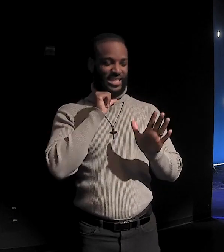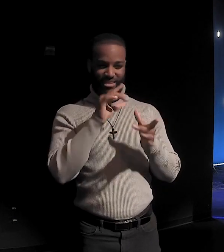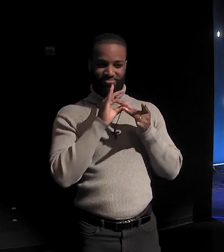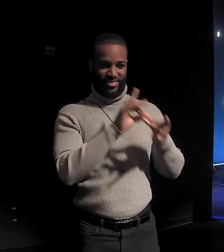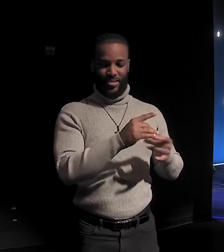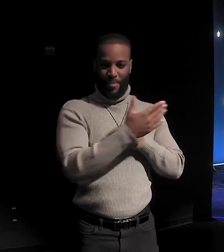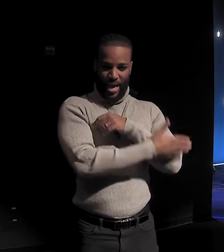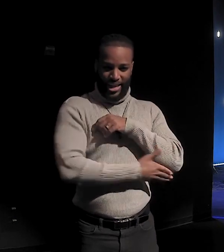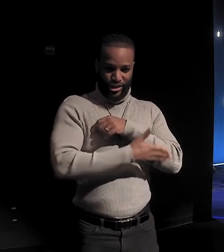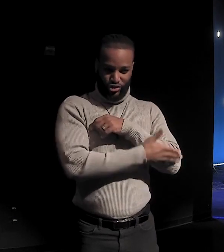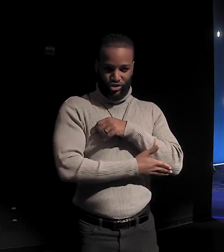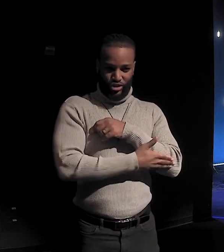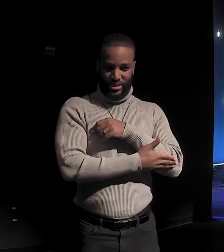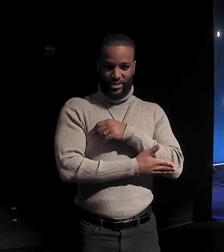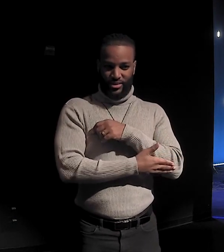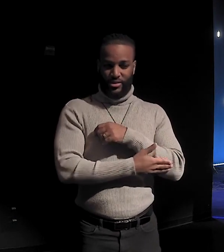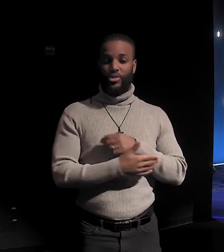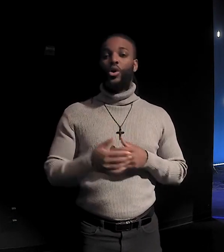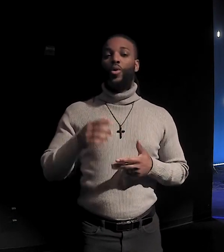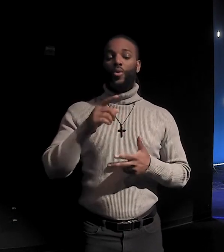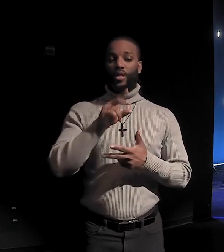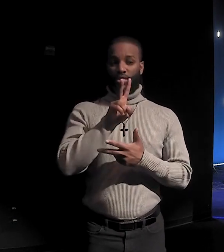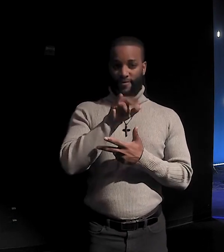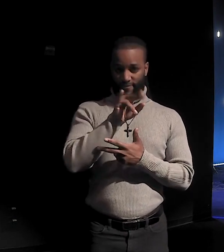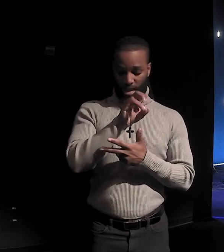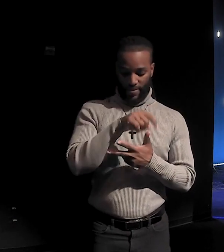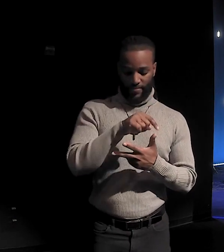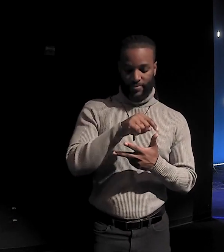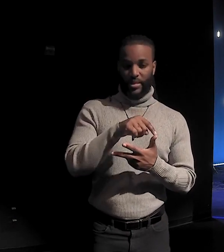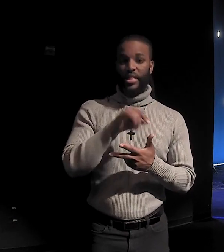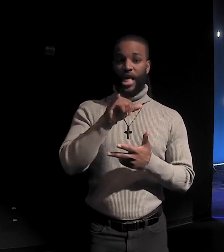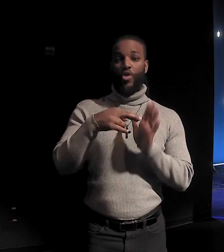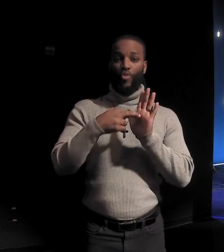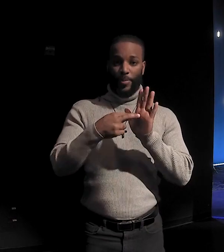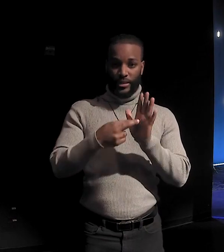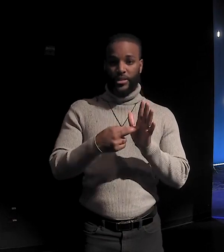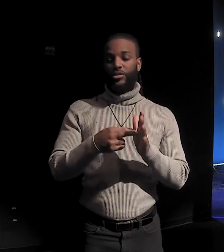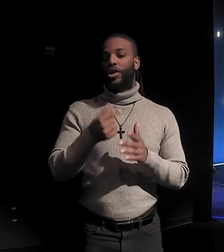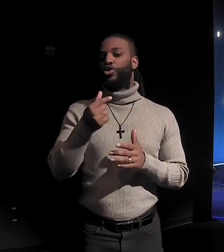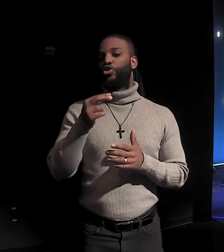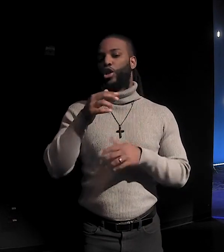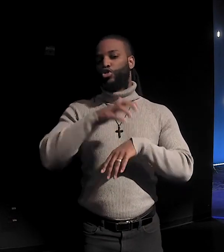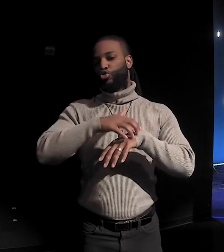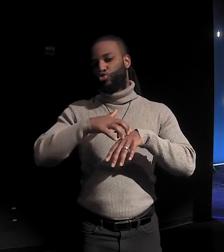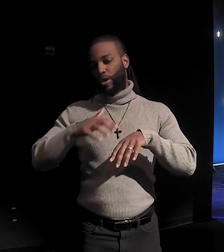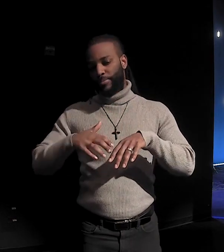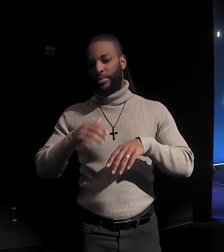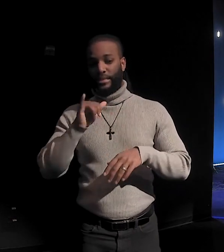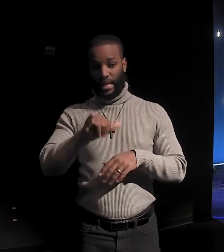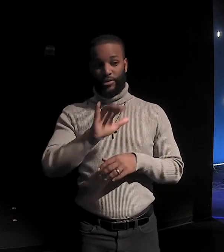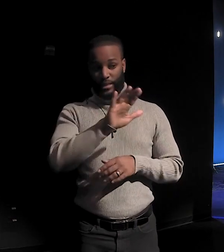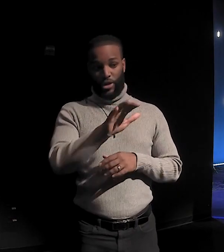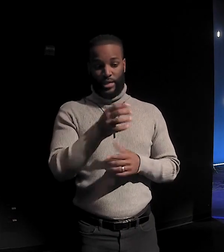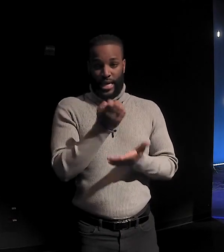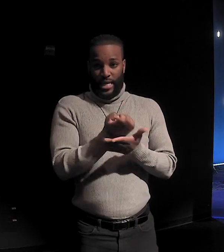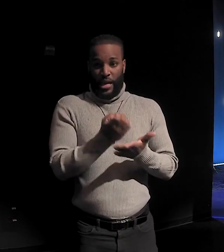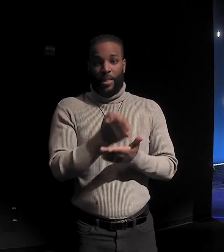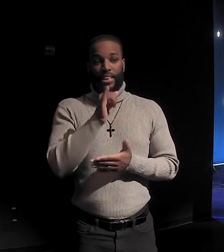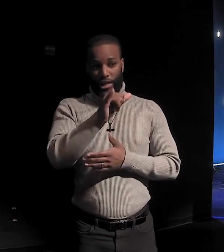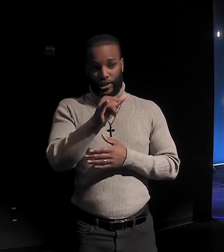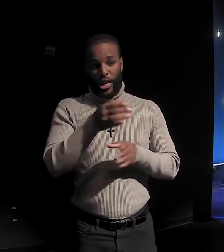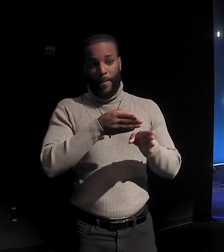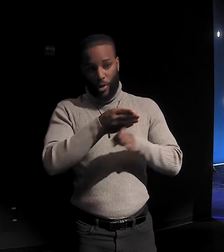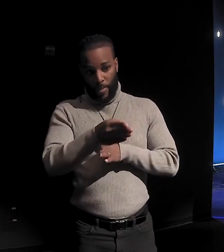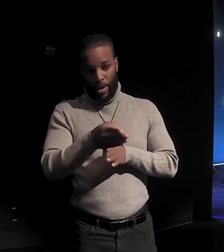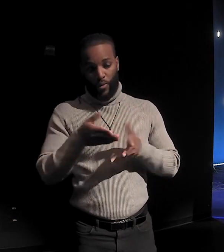saying, I'm the true vine. And secondly, the vine represented the grapes to the Jew, which was their source of economy. It was their primary way